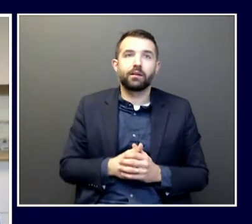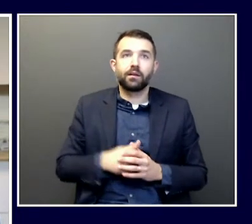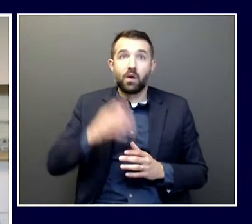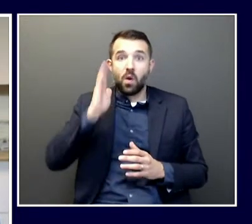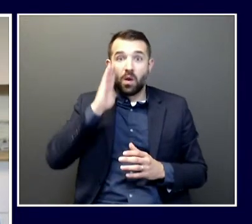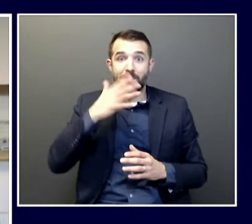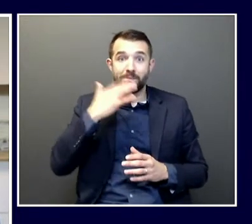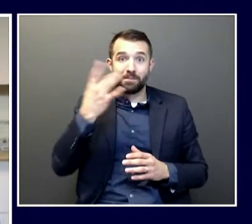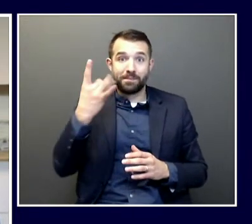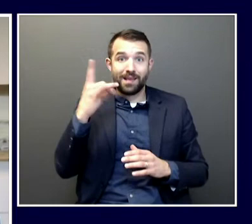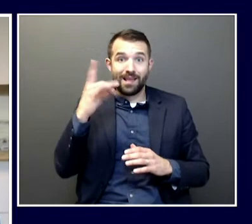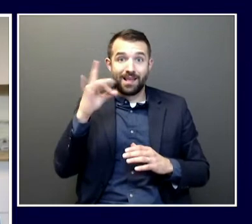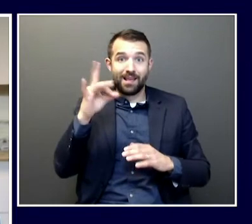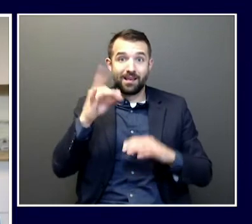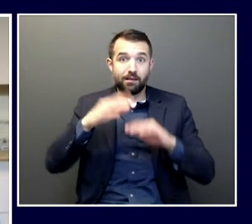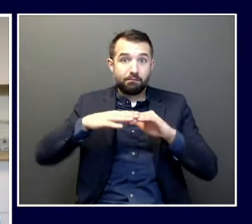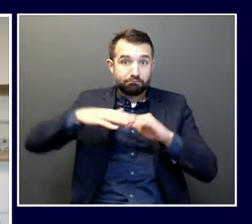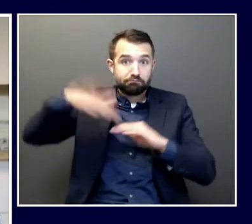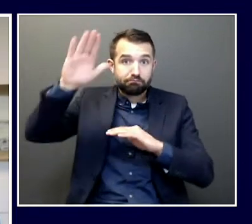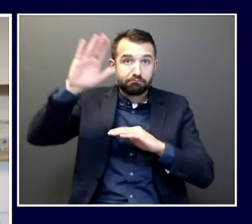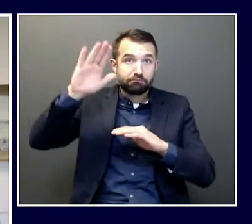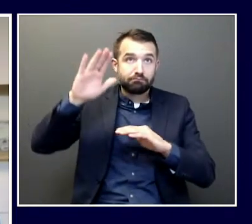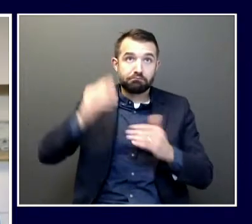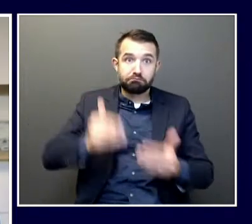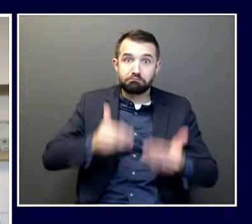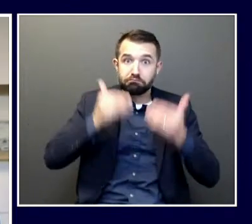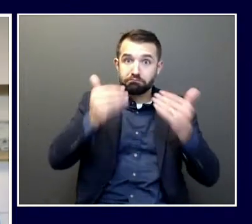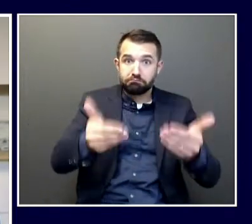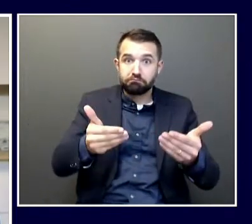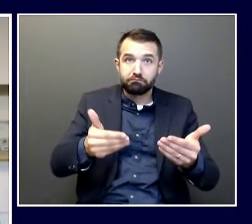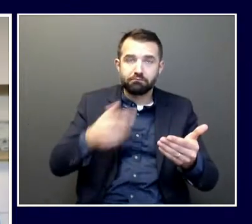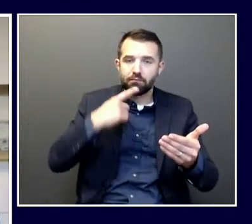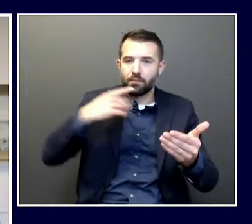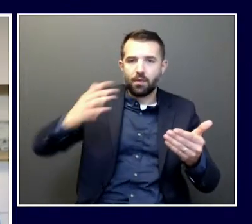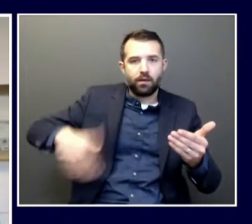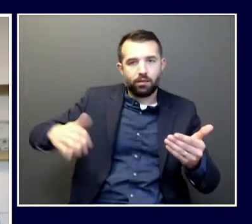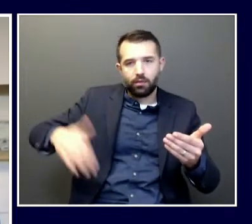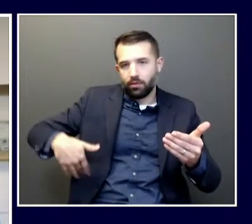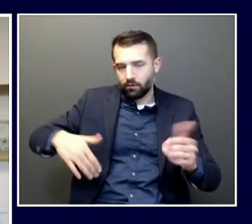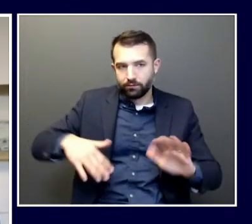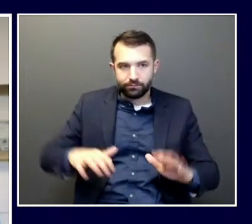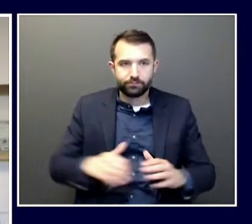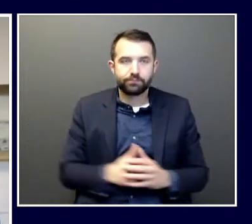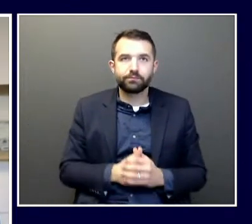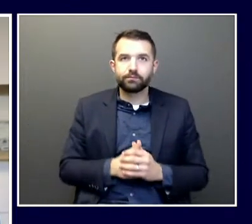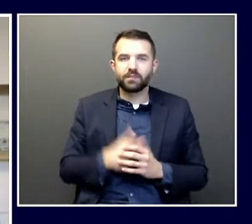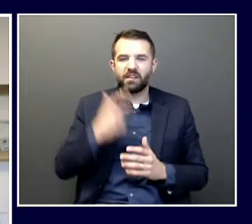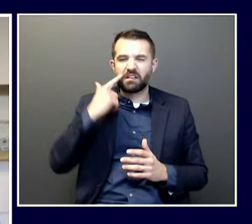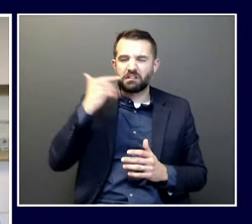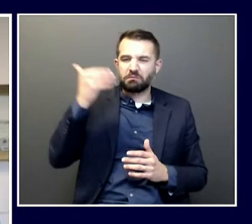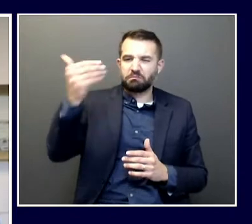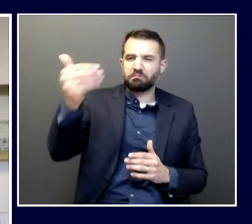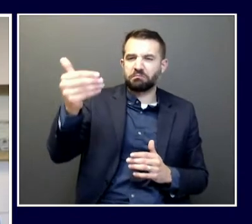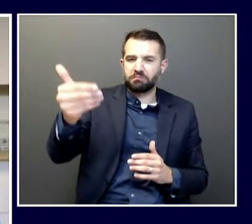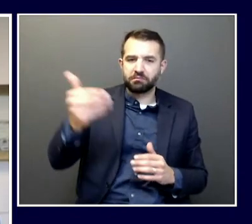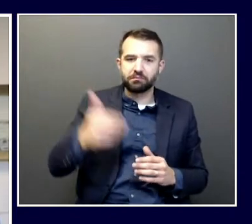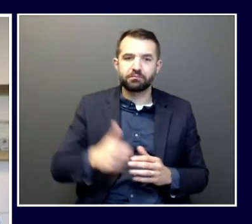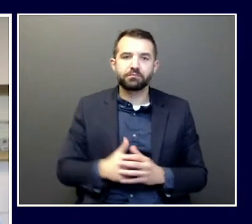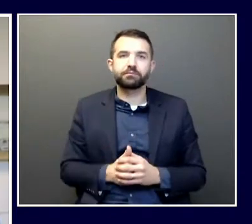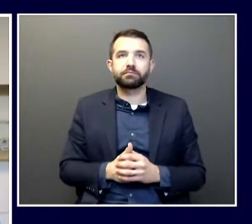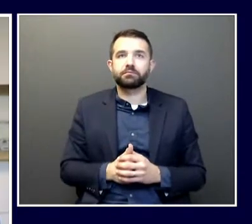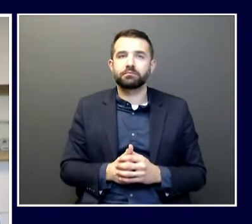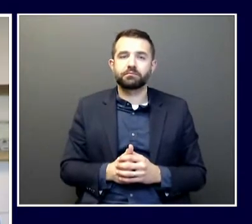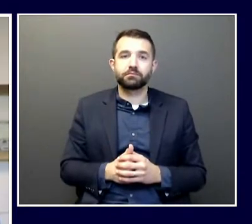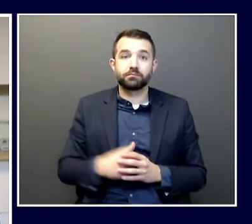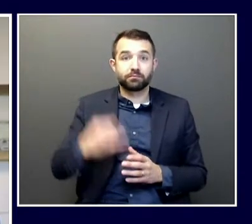here's what I will say. If you're eligible for a booster, again, you should go get one. And I'd urge everyone to take a hard look at just